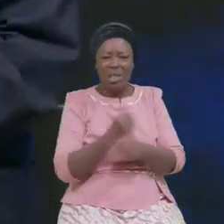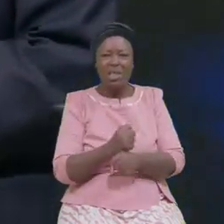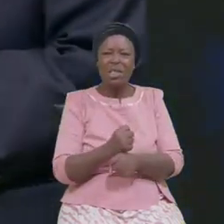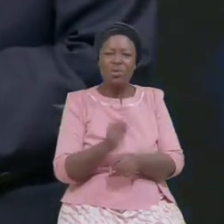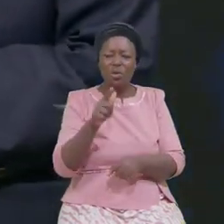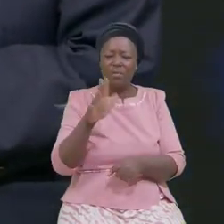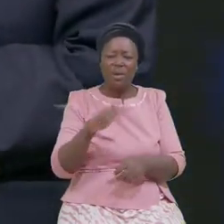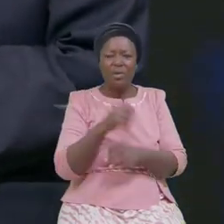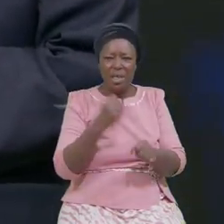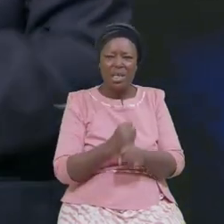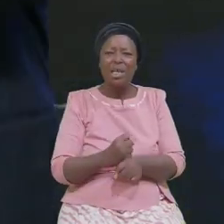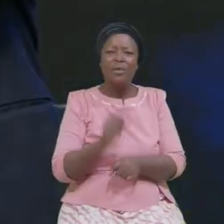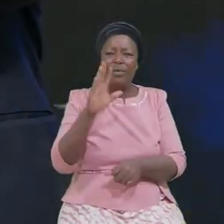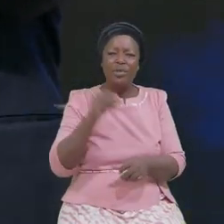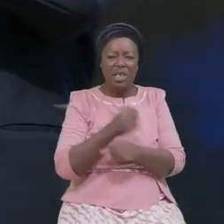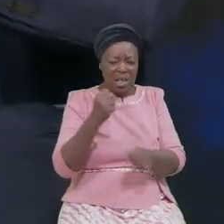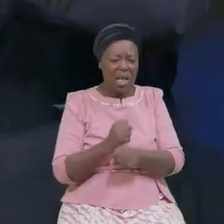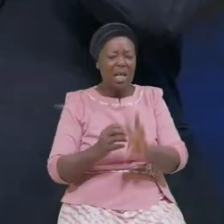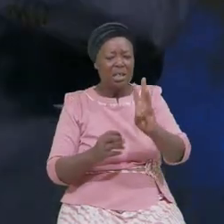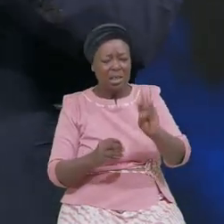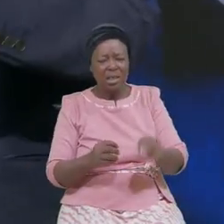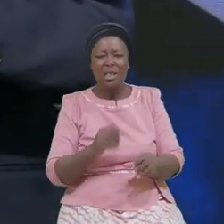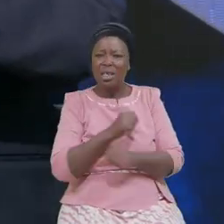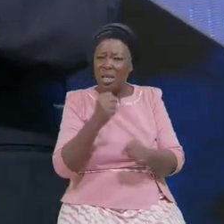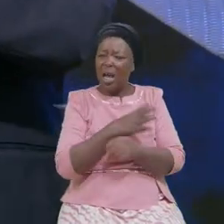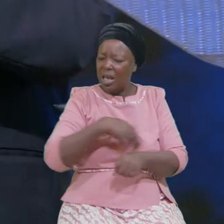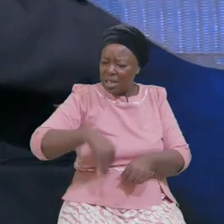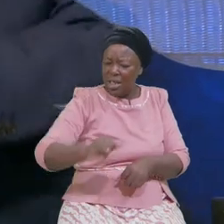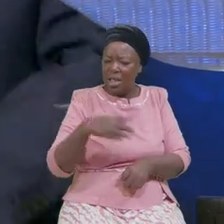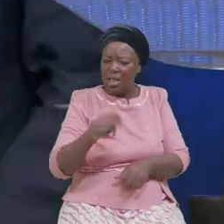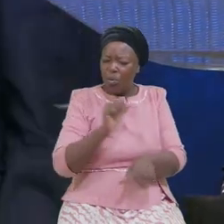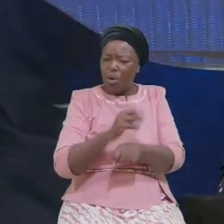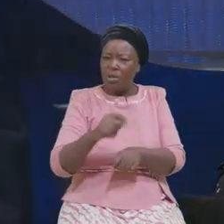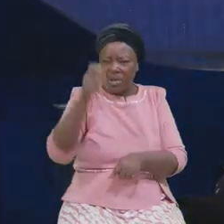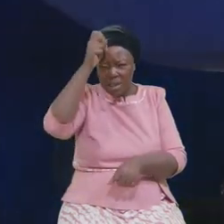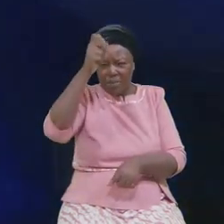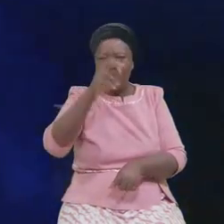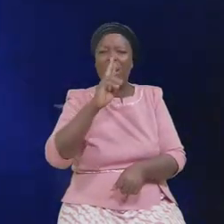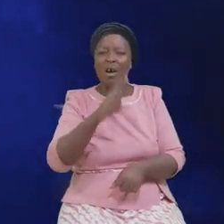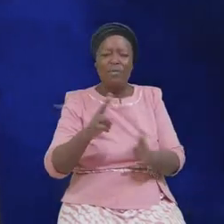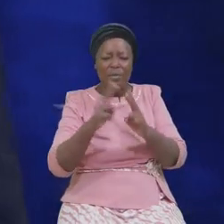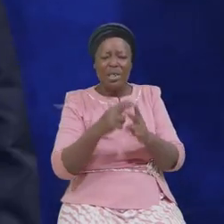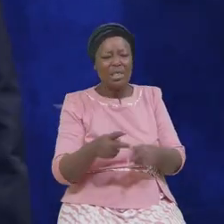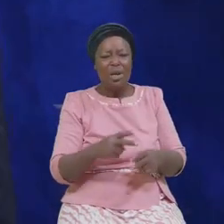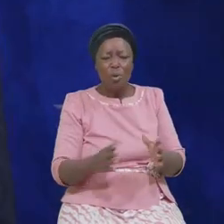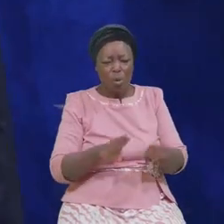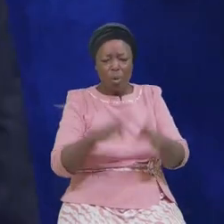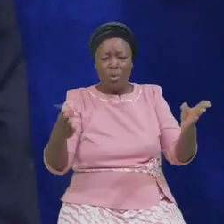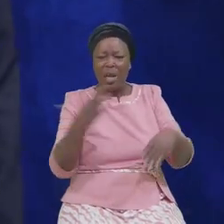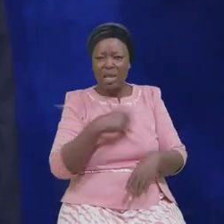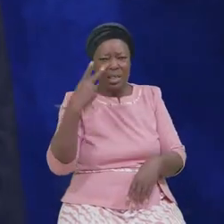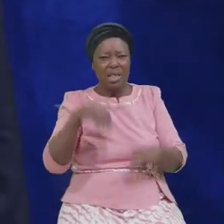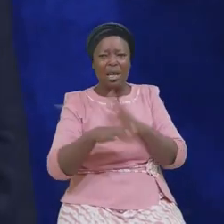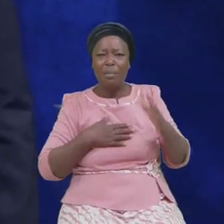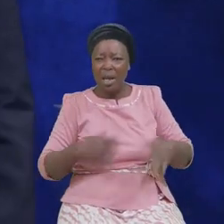60 years? And yet, the works of the devil are more prominent. The thoughts of the